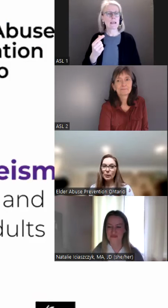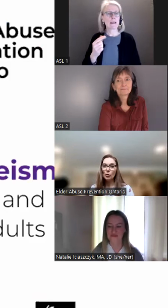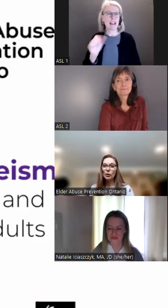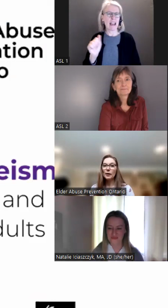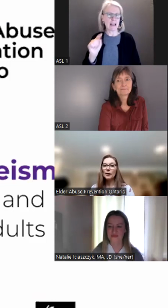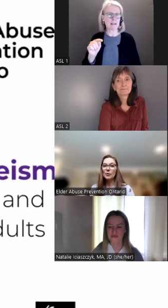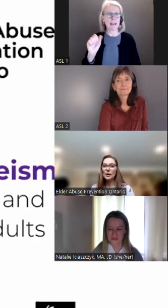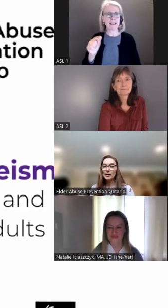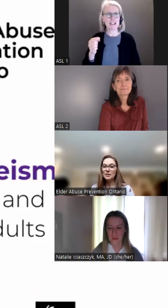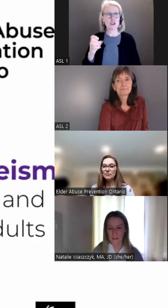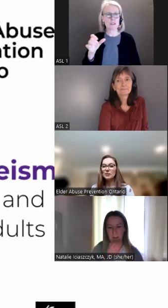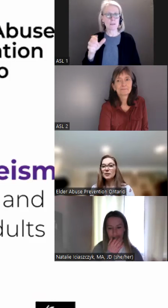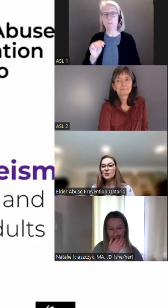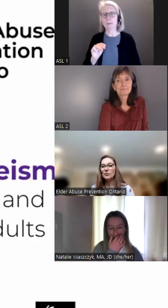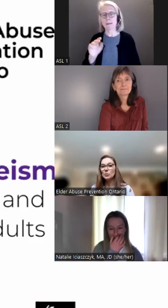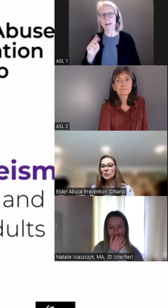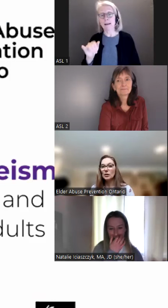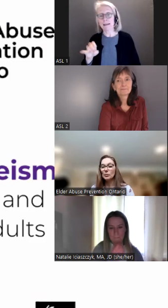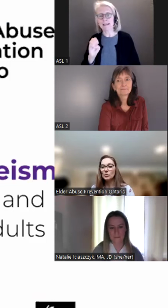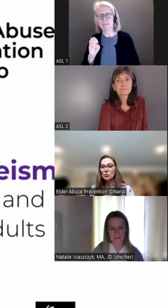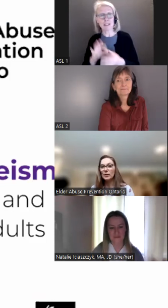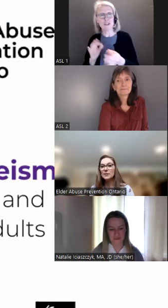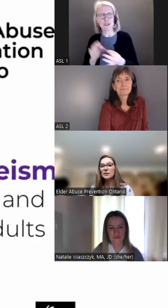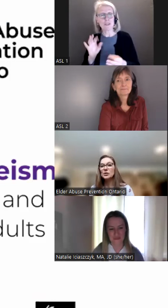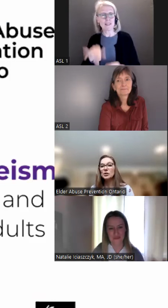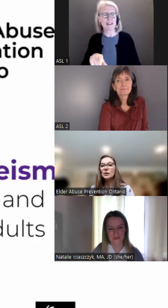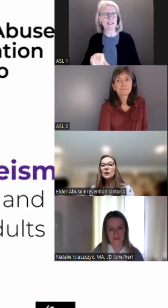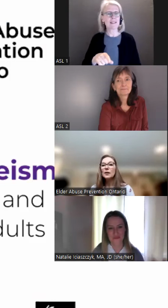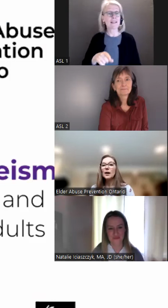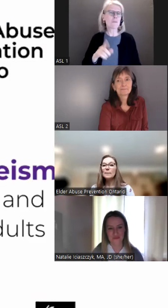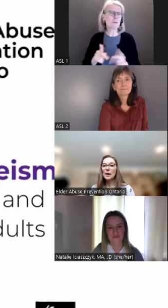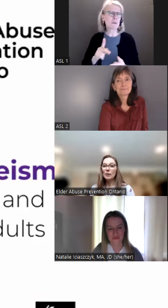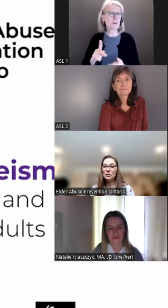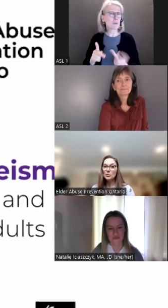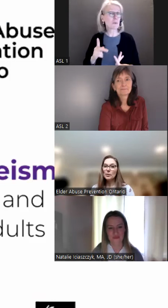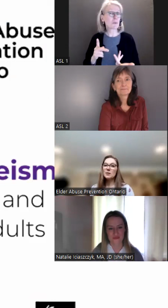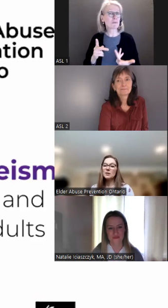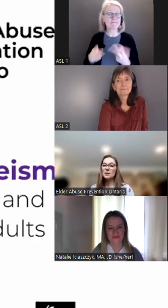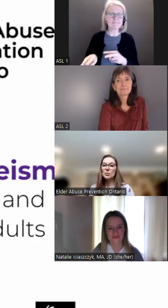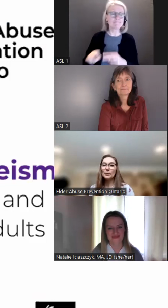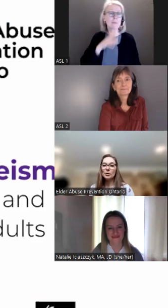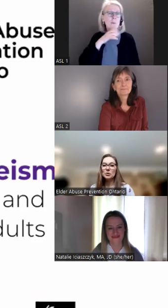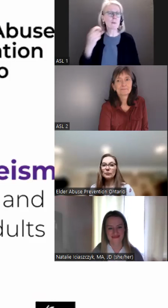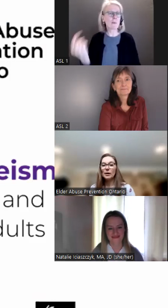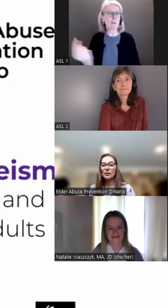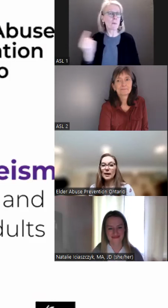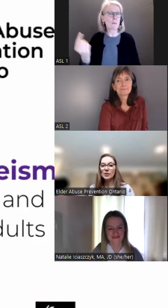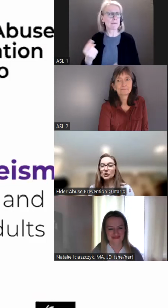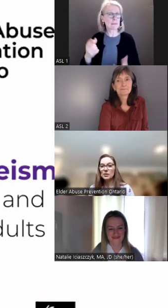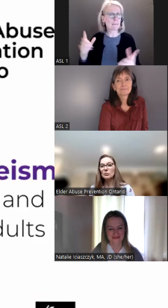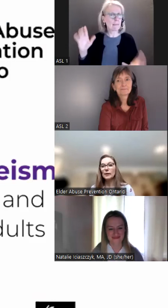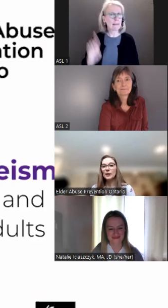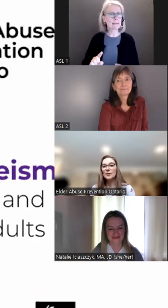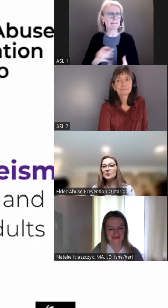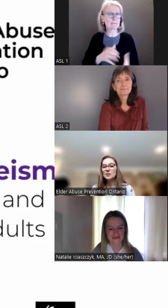that in her report and how that has affected individuals, talking about social isolation. That also will be discussed at this webinar. So if you haven't had